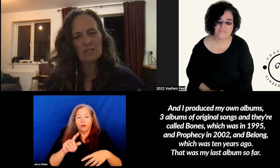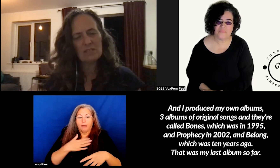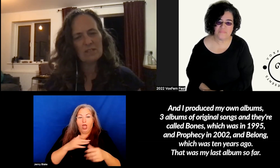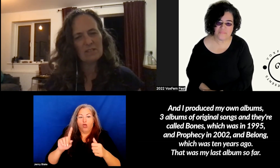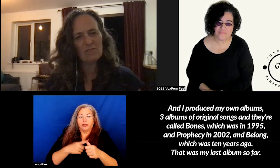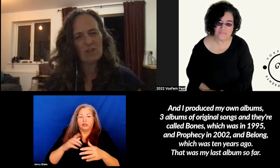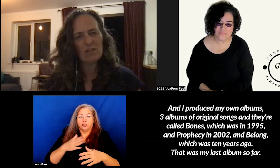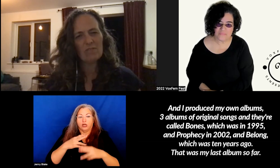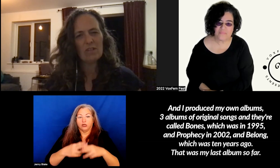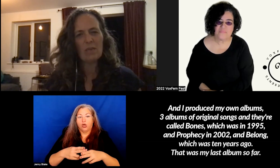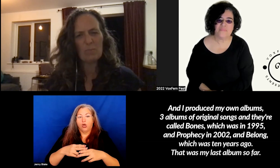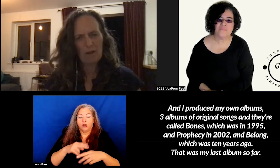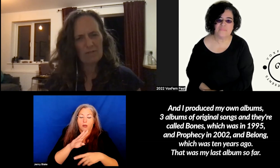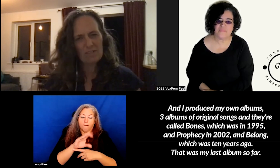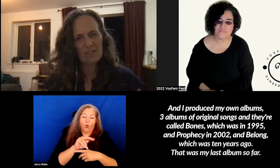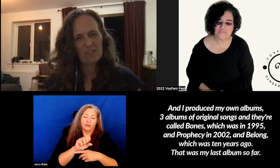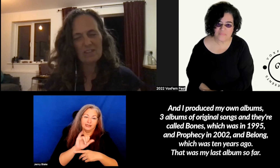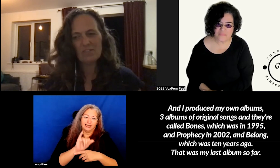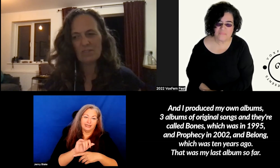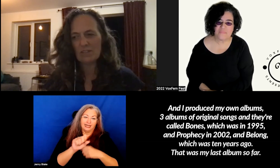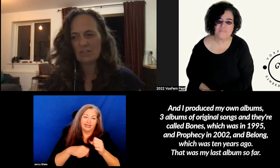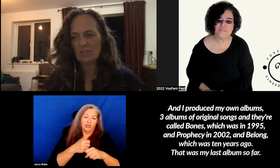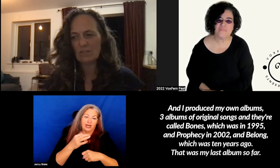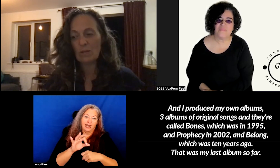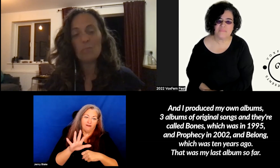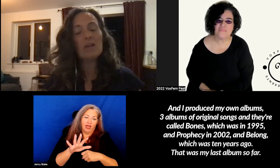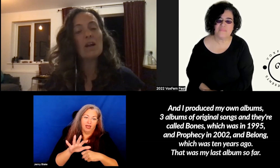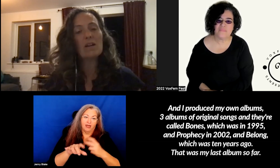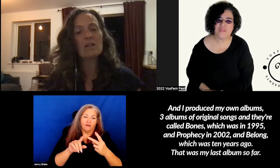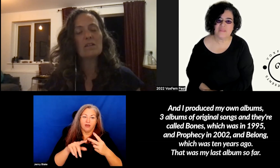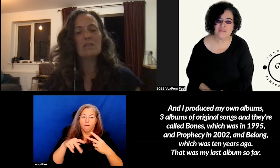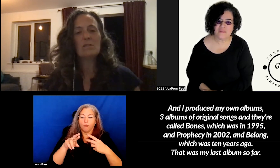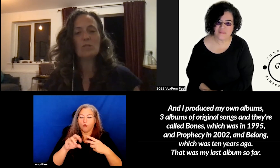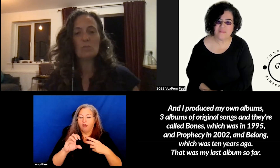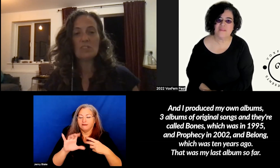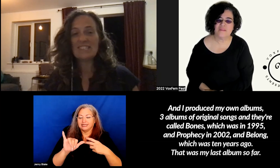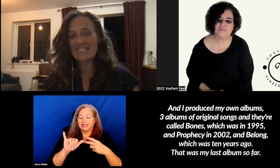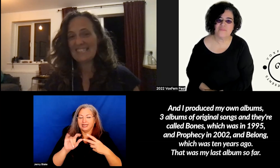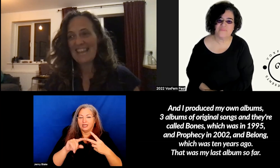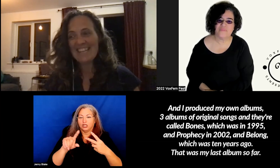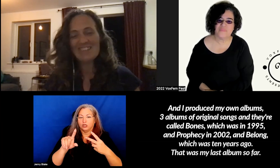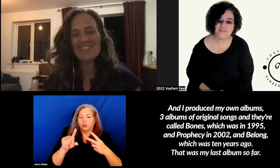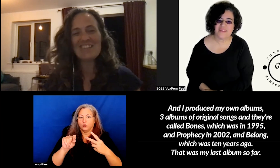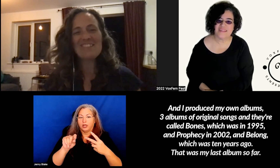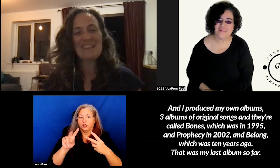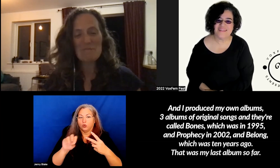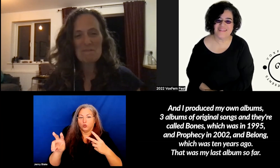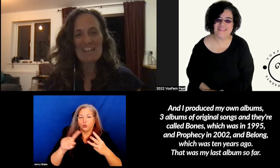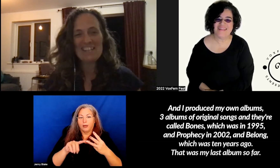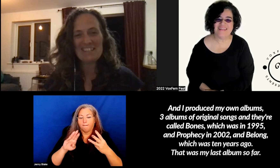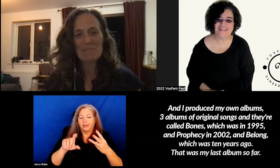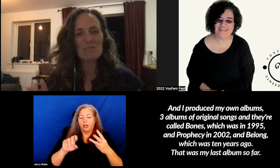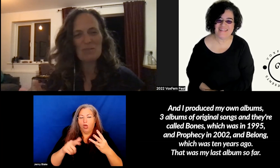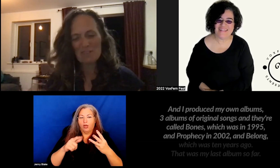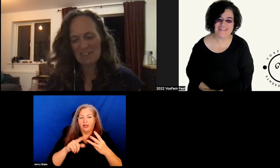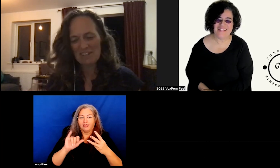was in 1995, and Prophecy in 2002, and Belong, which was 10 years ago. That was my